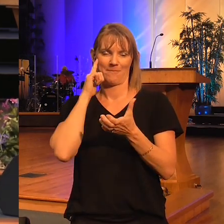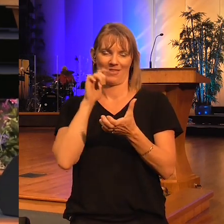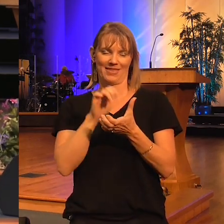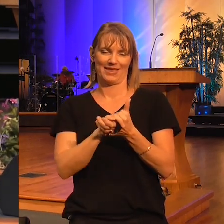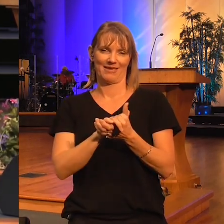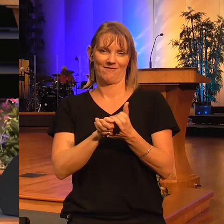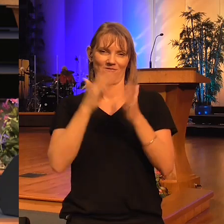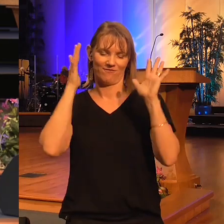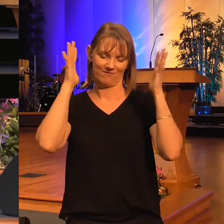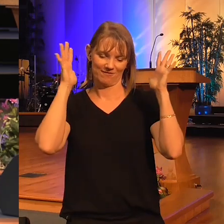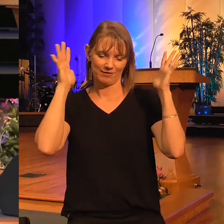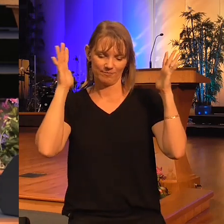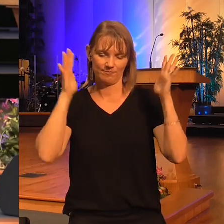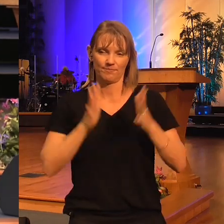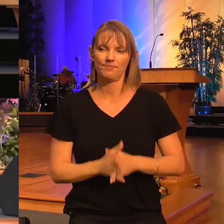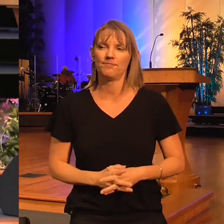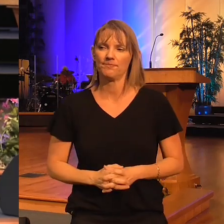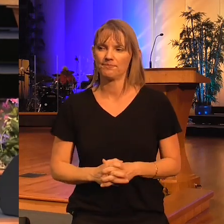Believe.